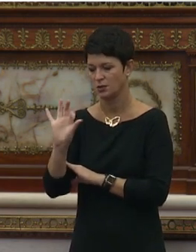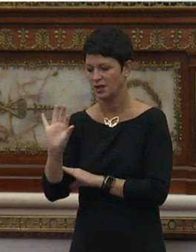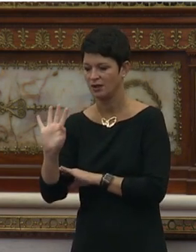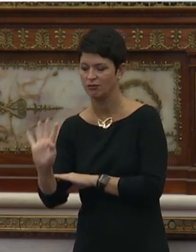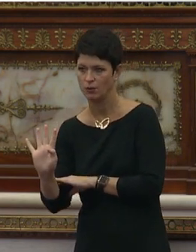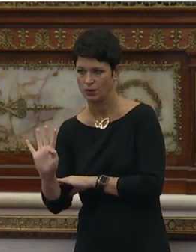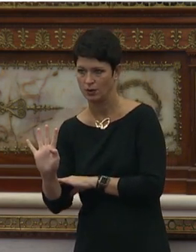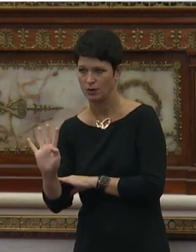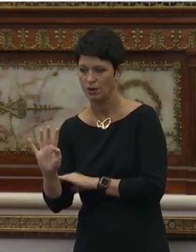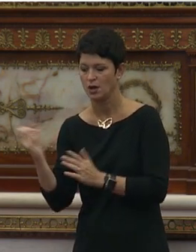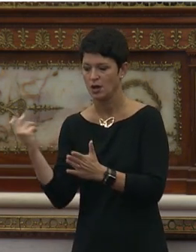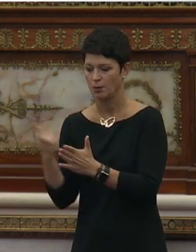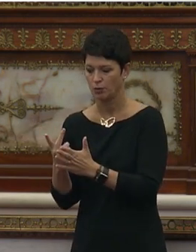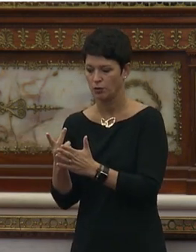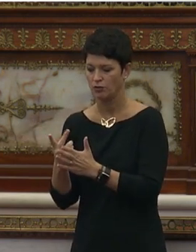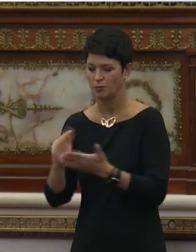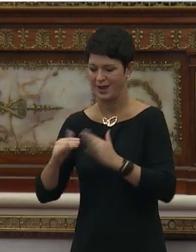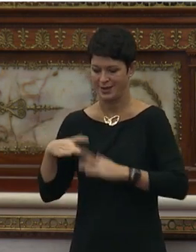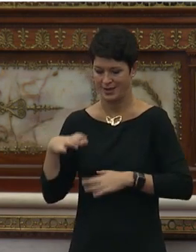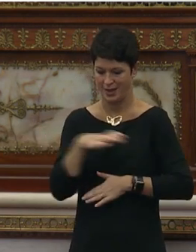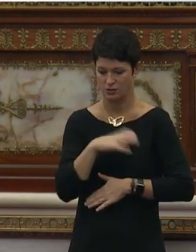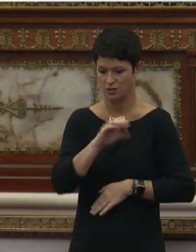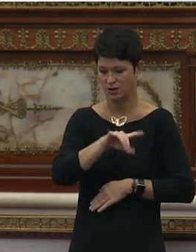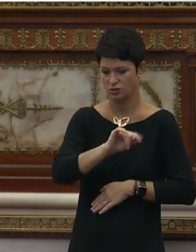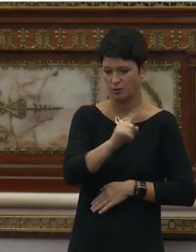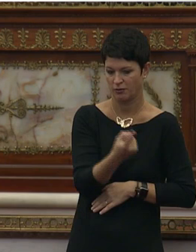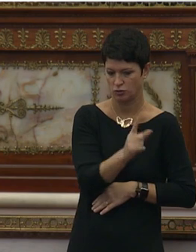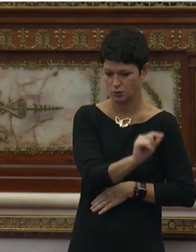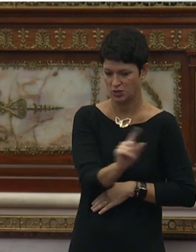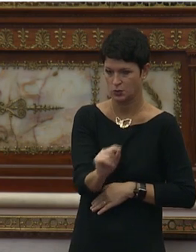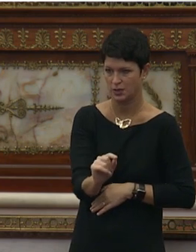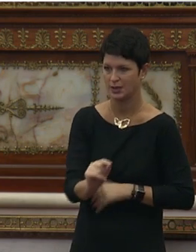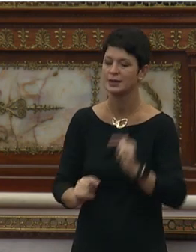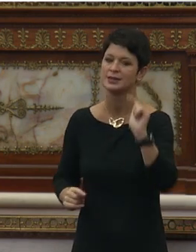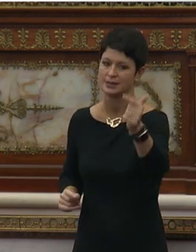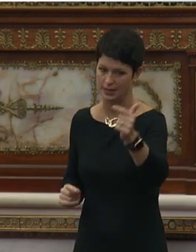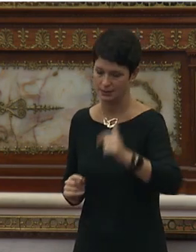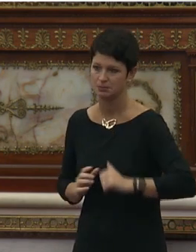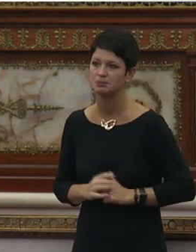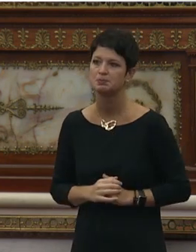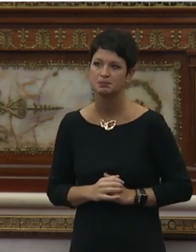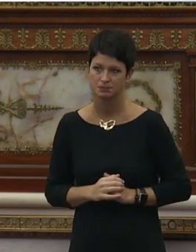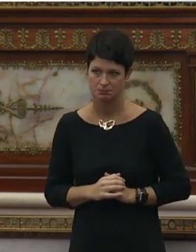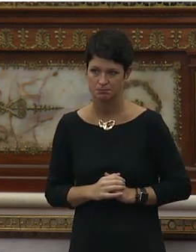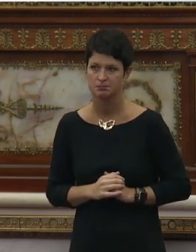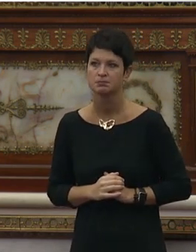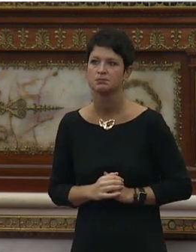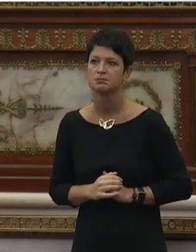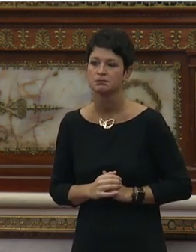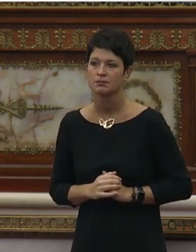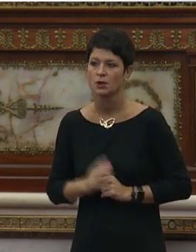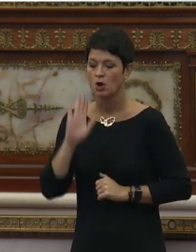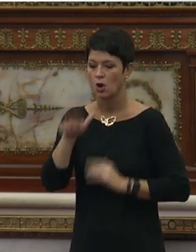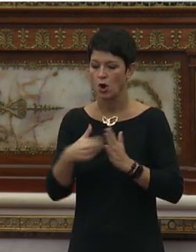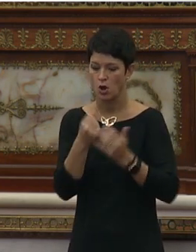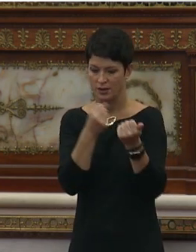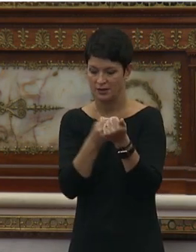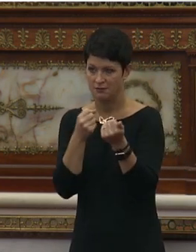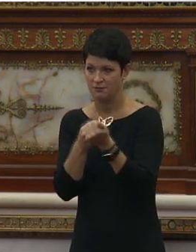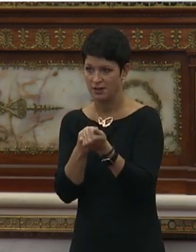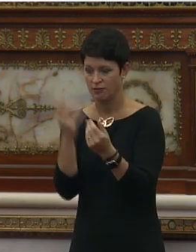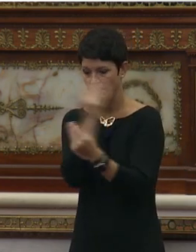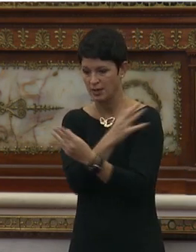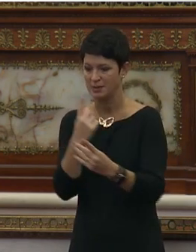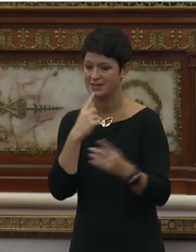200094, which approved by City Council on October 1st, 2020. Second. Thank you. All those in favor, let it be known